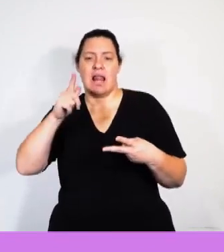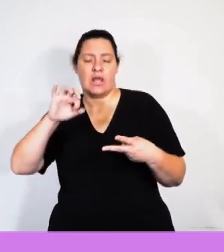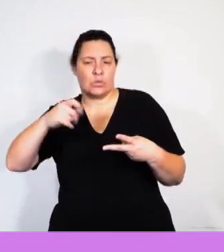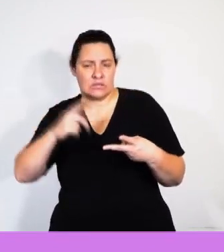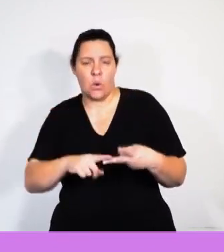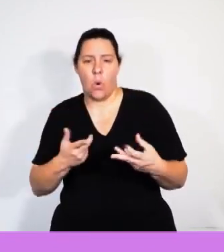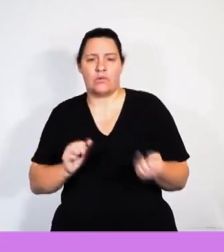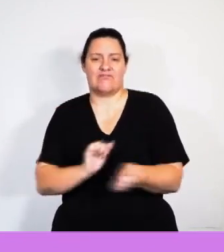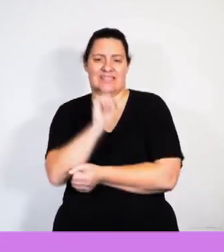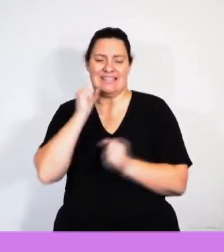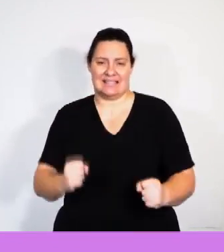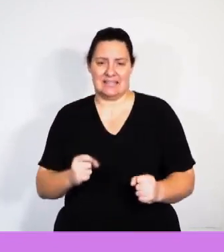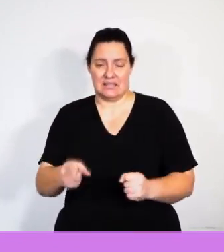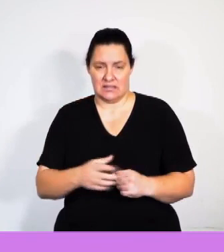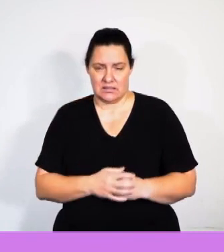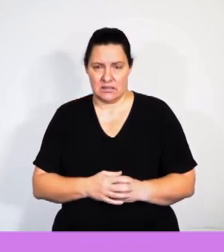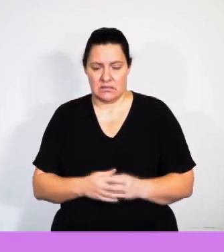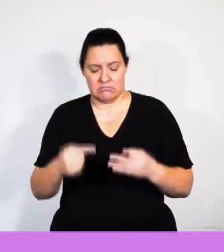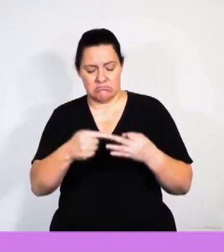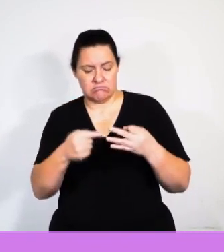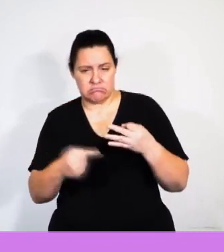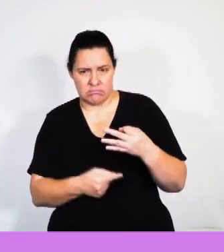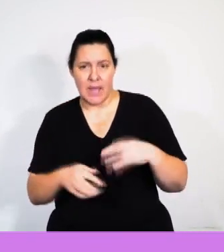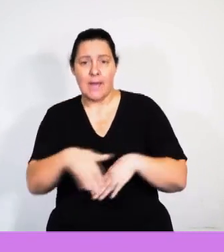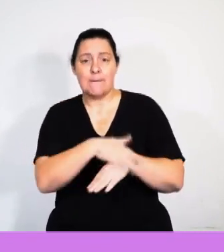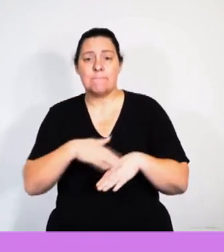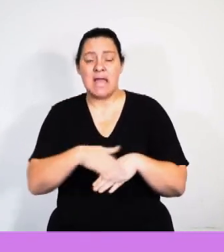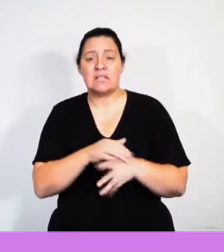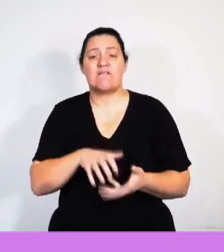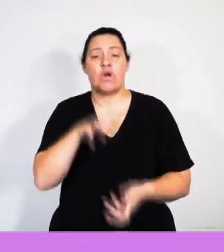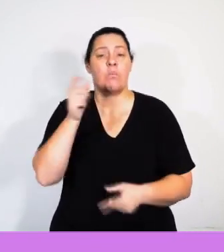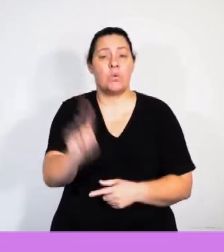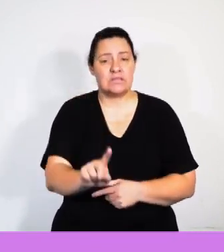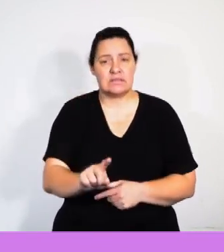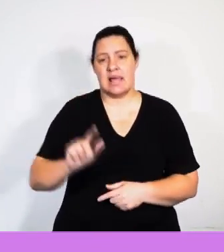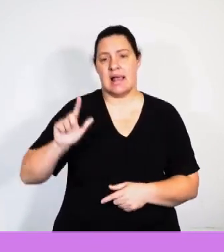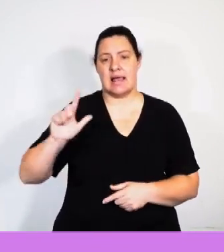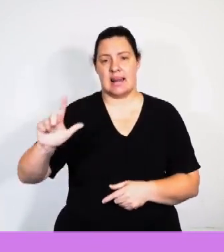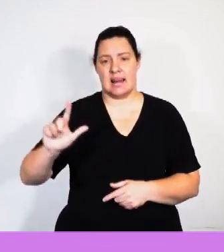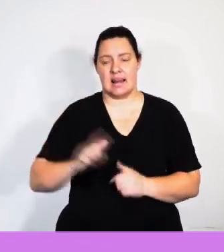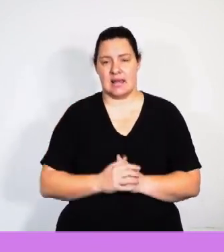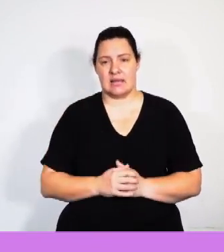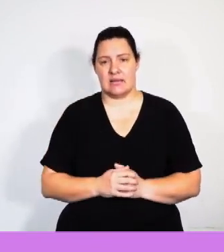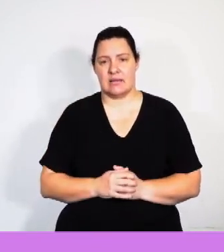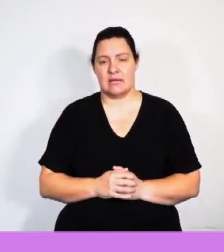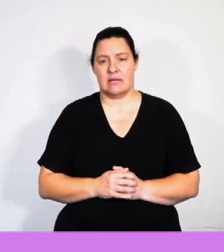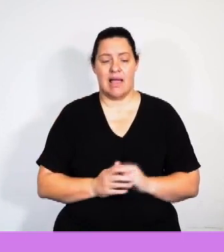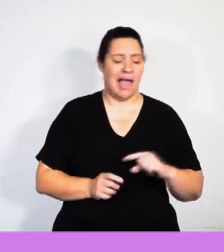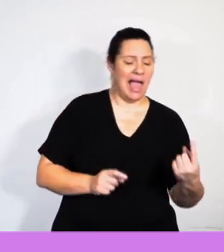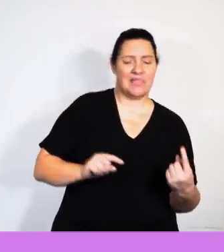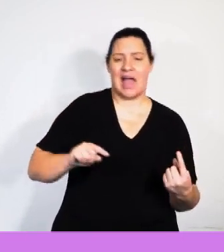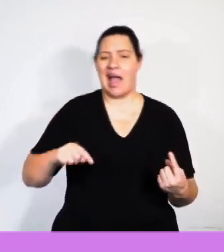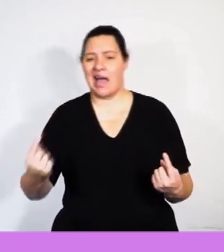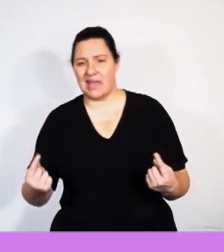a solid substance. The basic unit of liquid volume is liters.